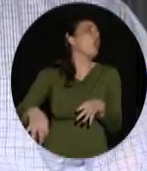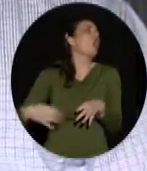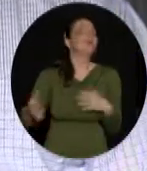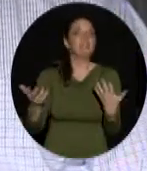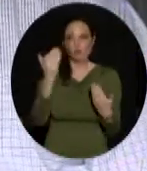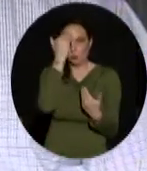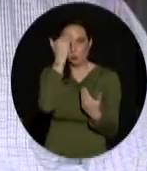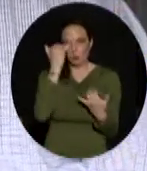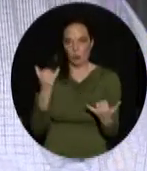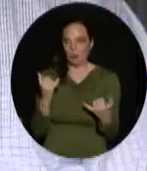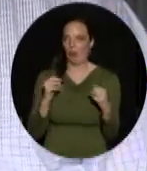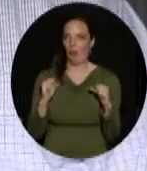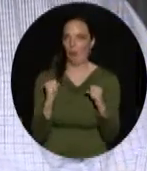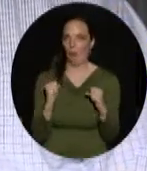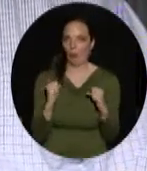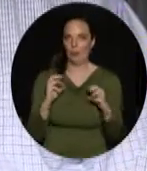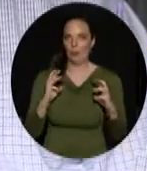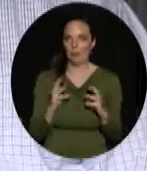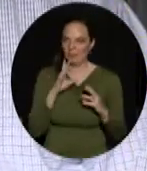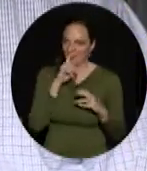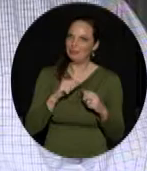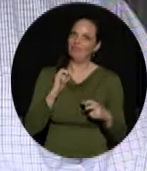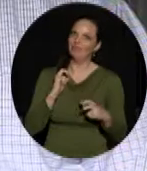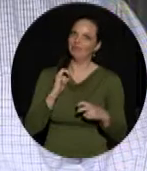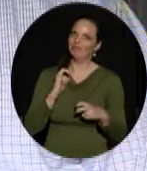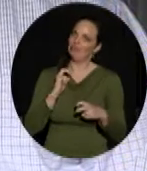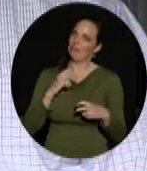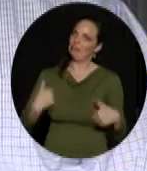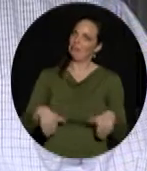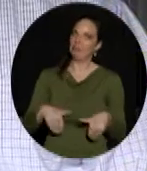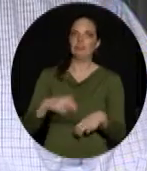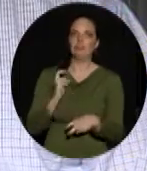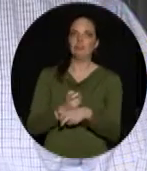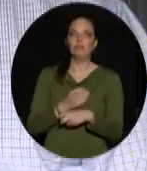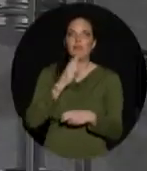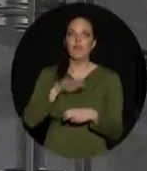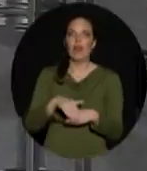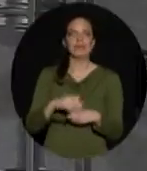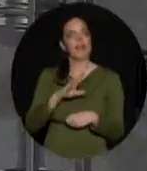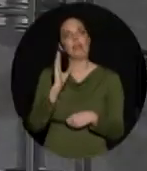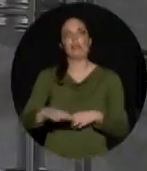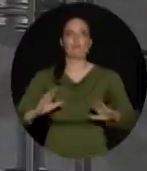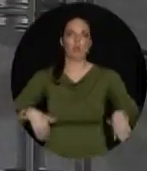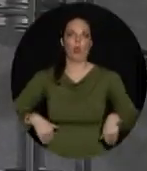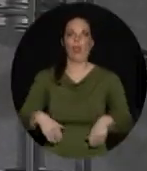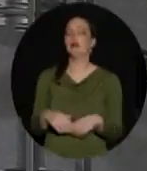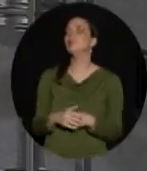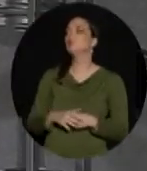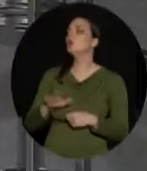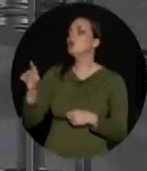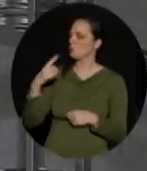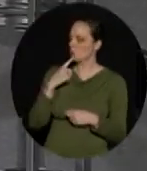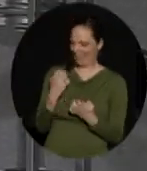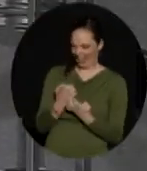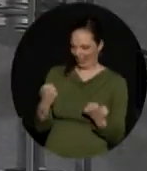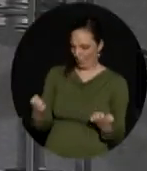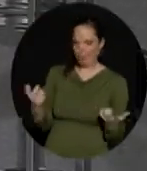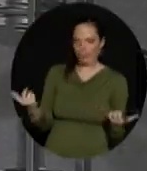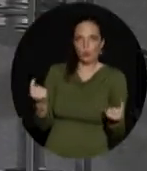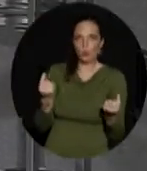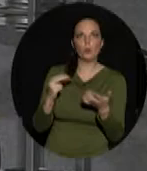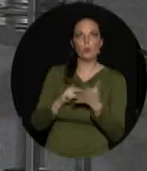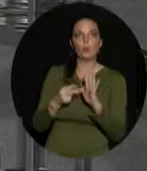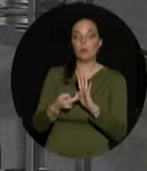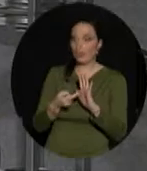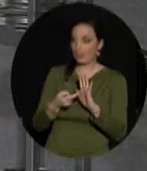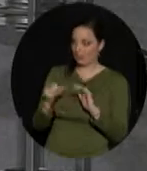that winter in Northeast Ohio is rough sometimes, and so it's never too late to take some of these precautions. Now you're saying equipment. Some things that people like to use this time of year are